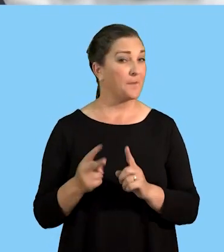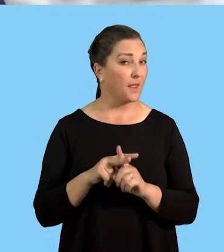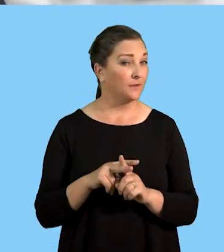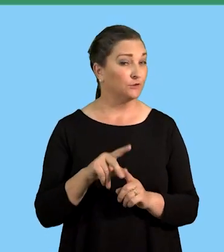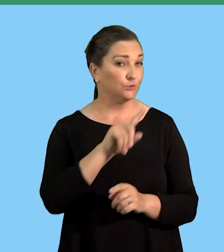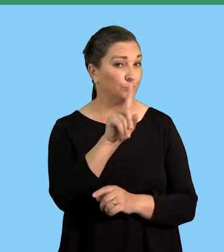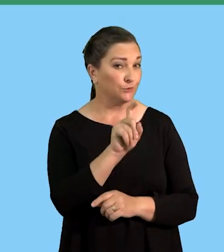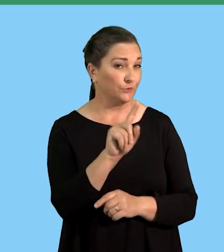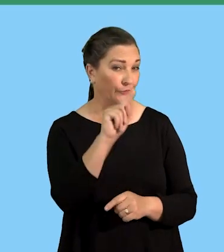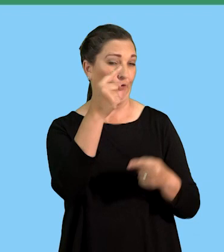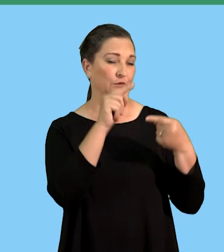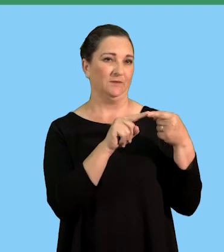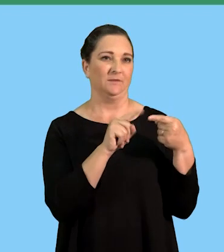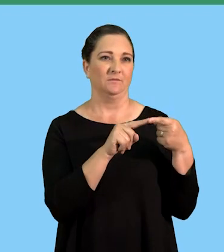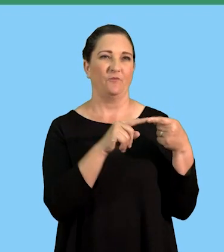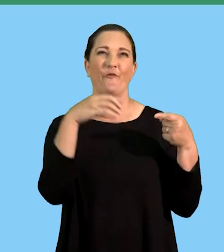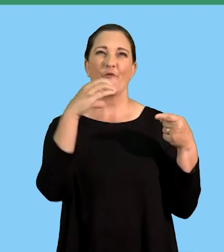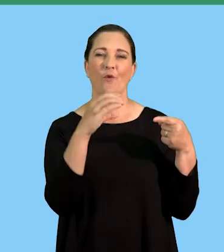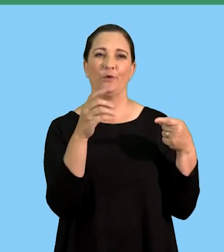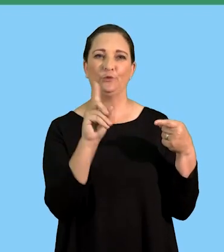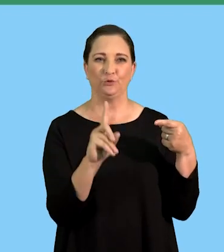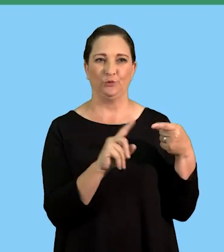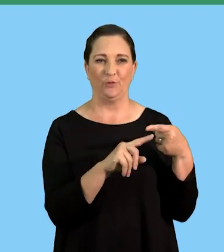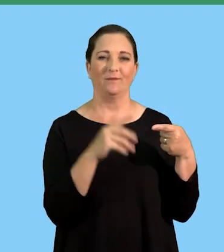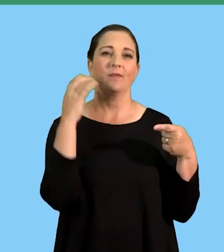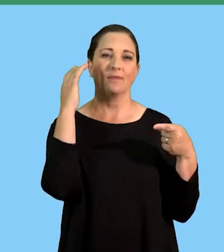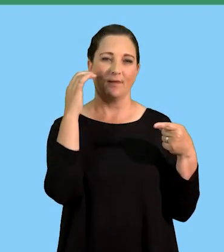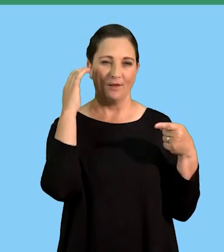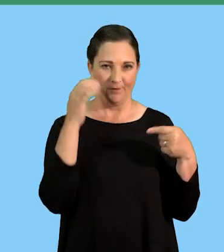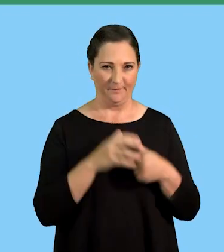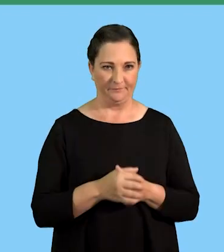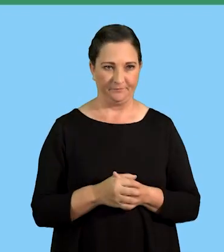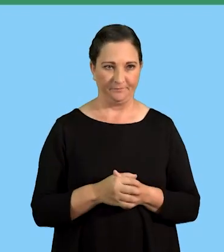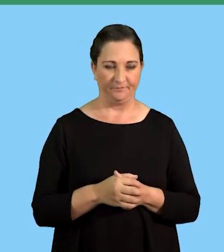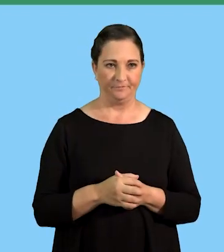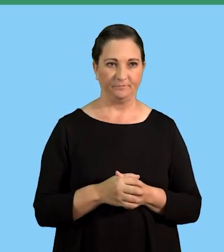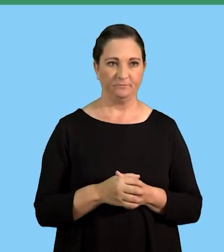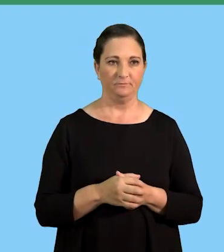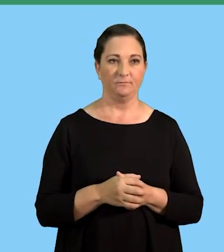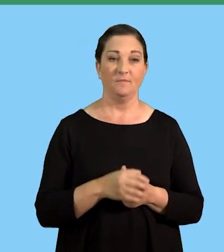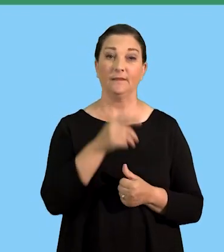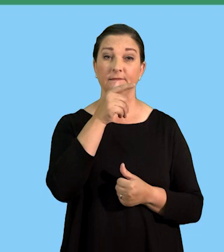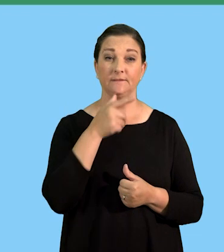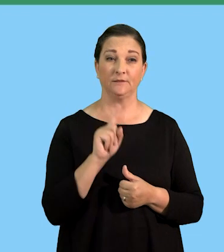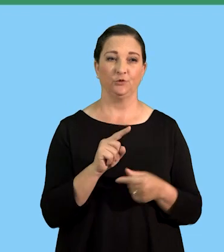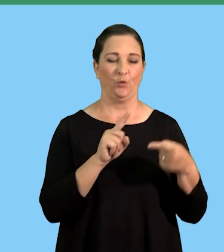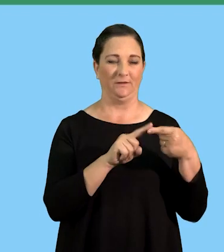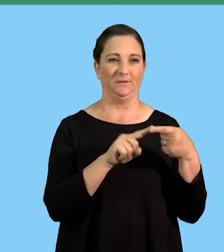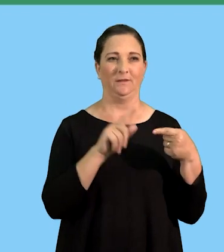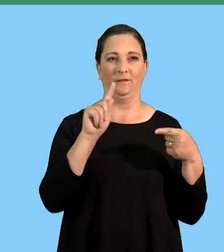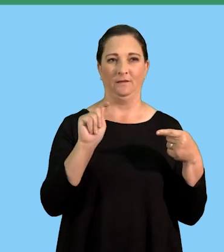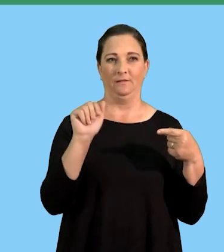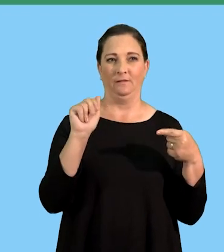Application question, the first question focuses on the theories. So you have an instruction there that says now,